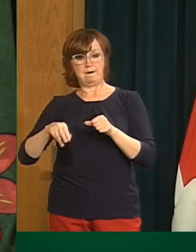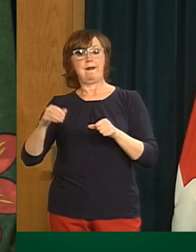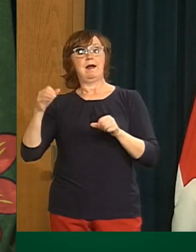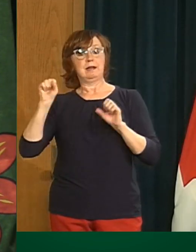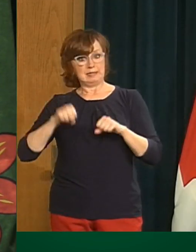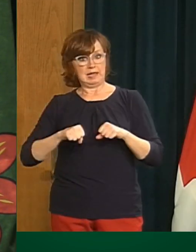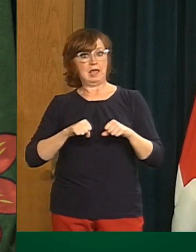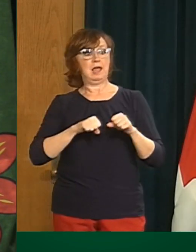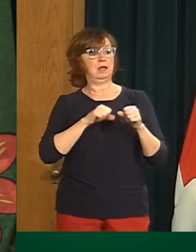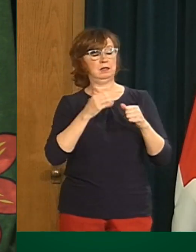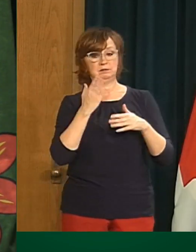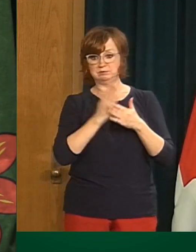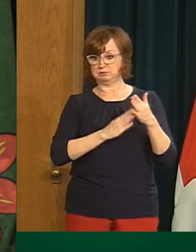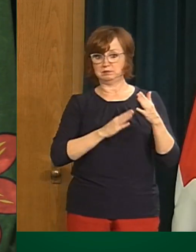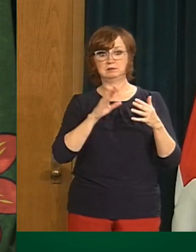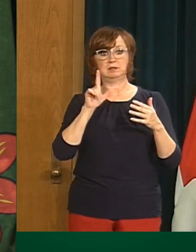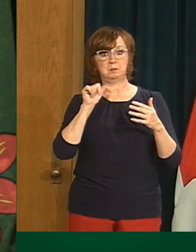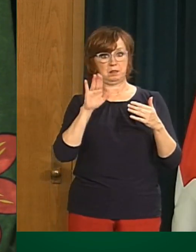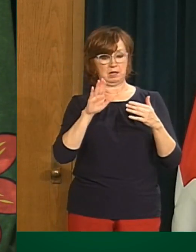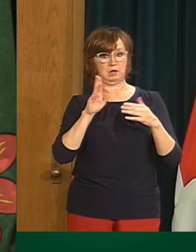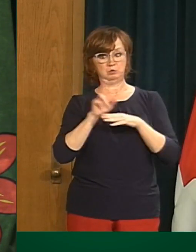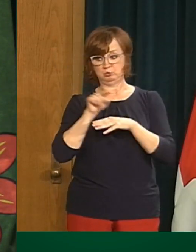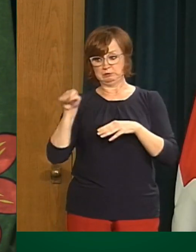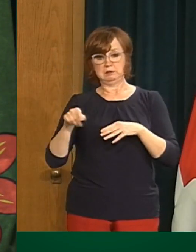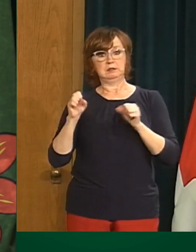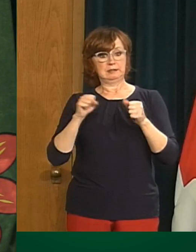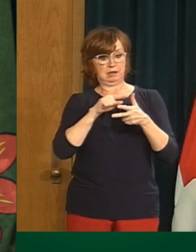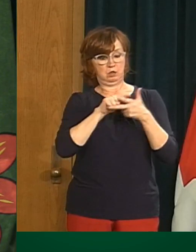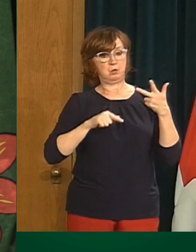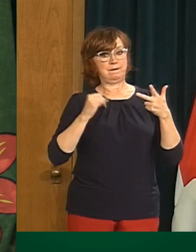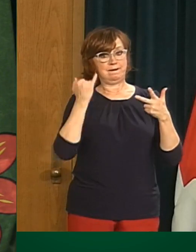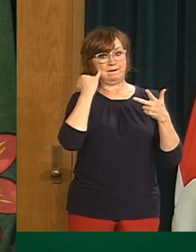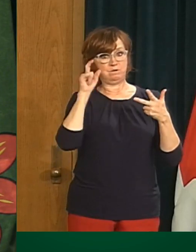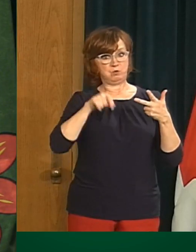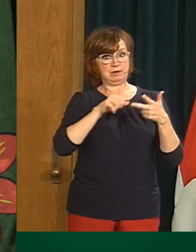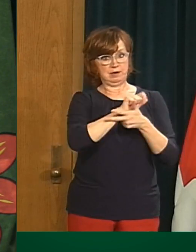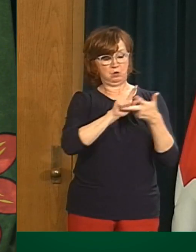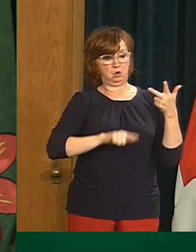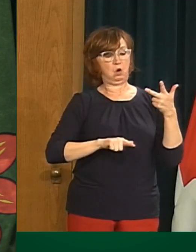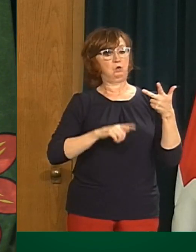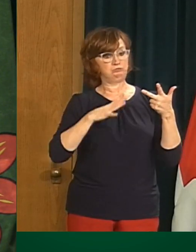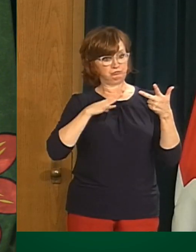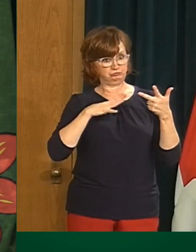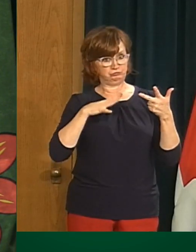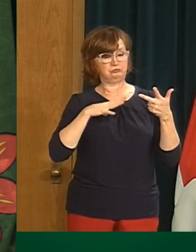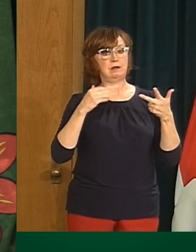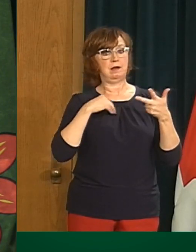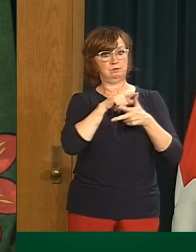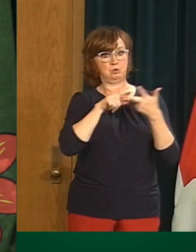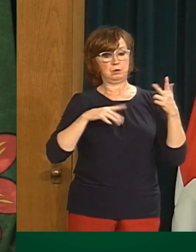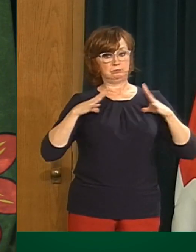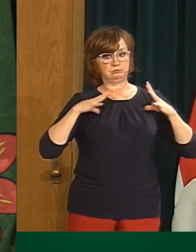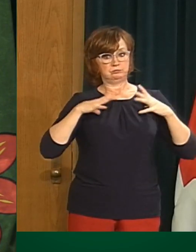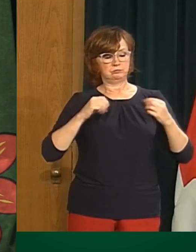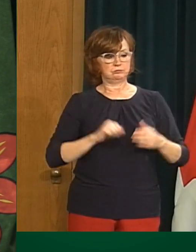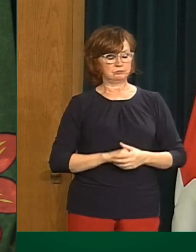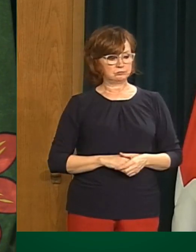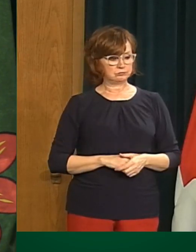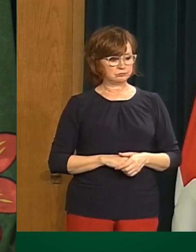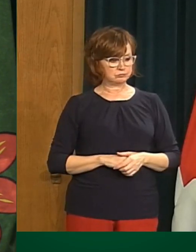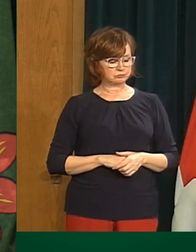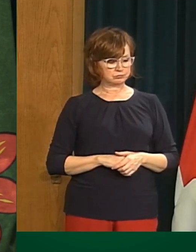our samples back and forth, and we have the testing capacity to open up some of our testing in the La Loche area to be more